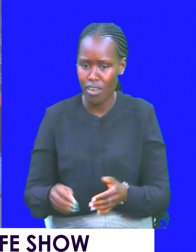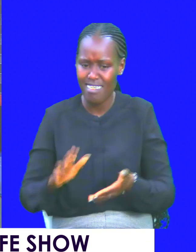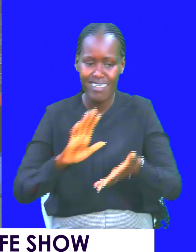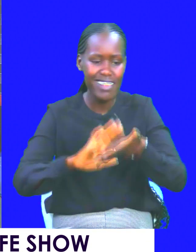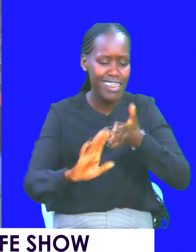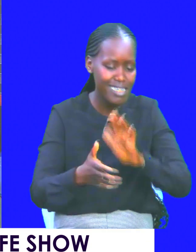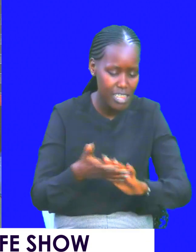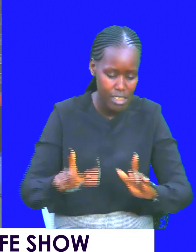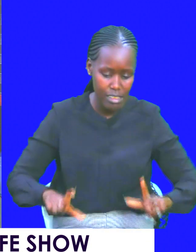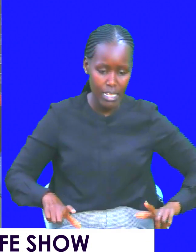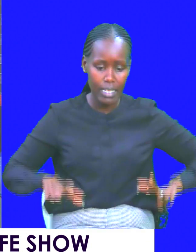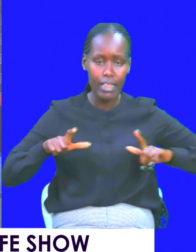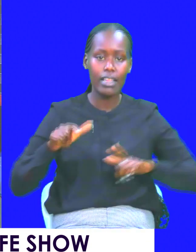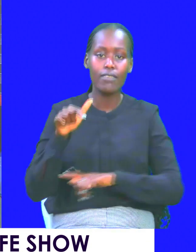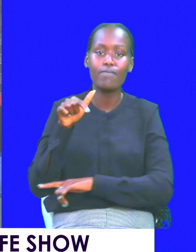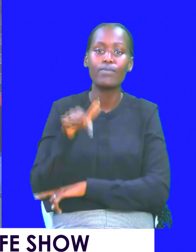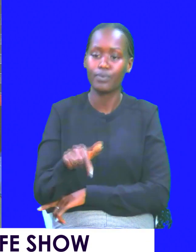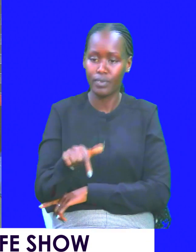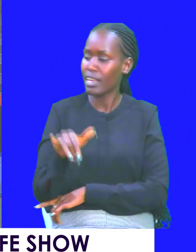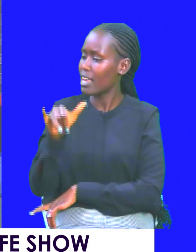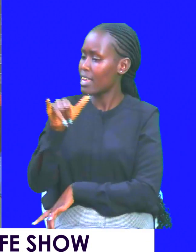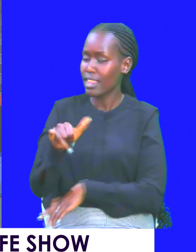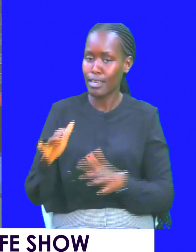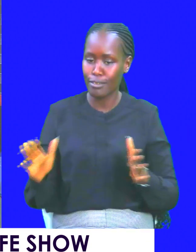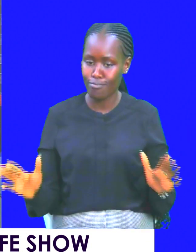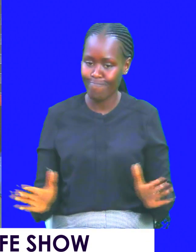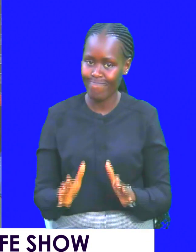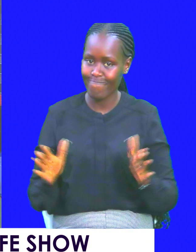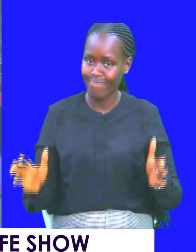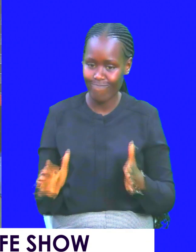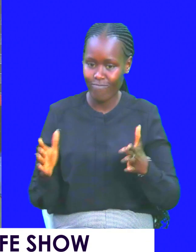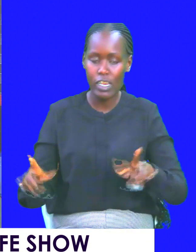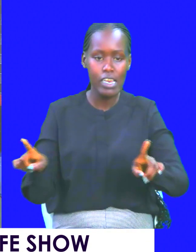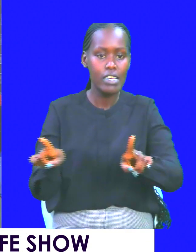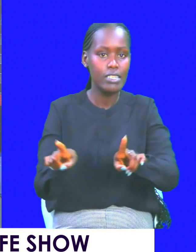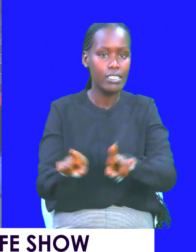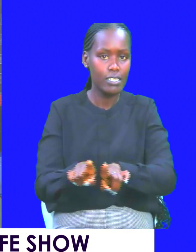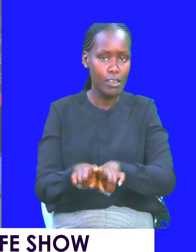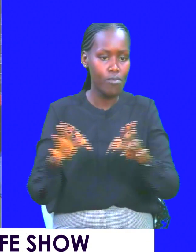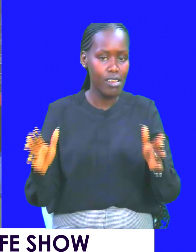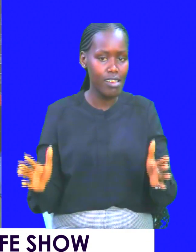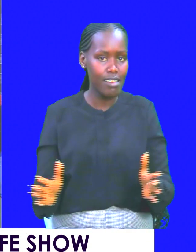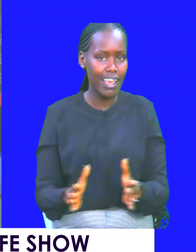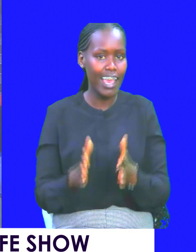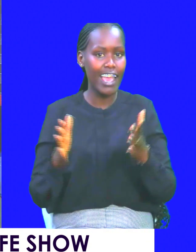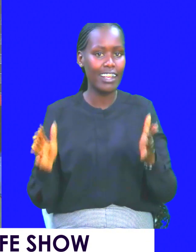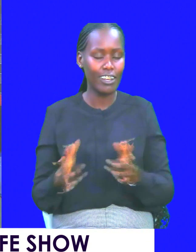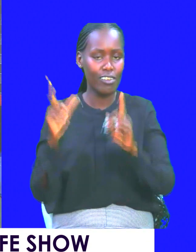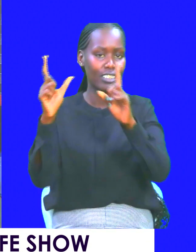in this life that is as encouraging as an encouraging